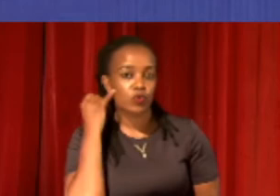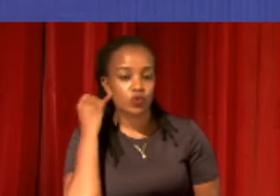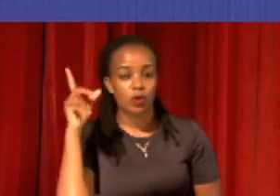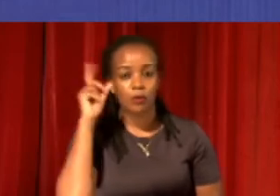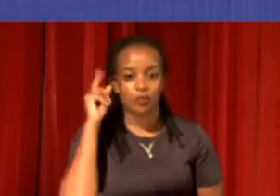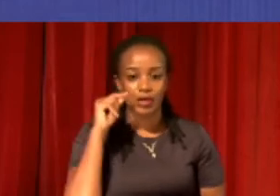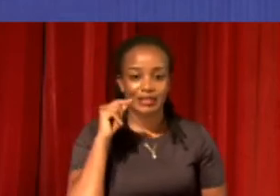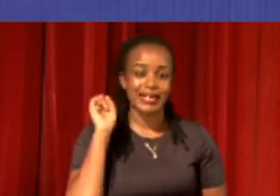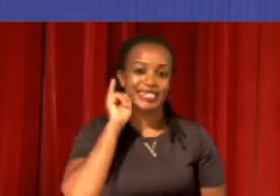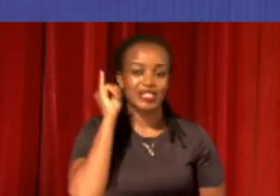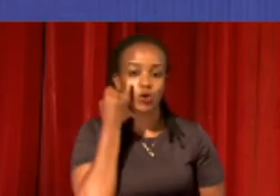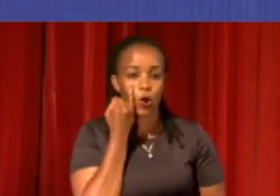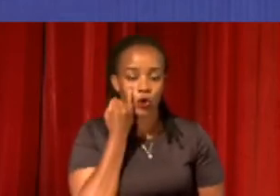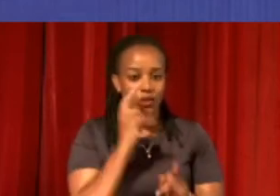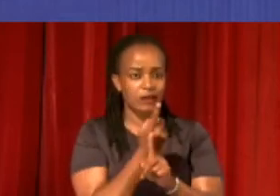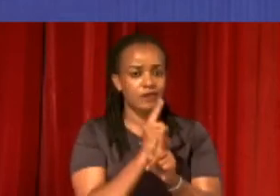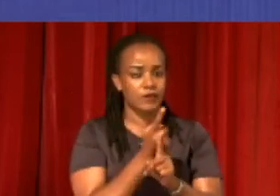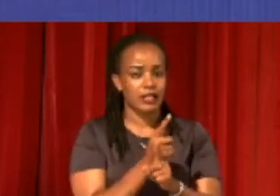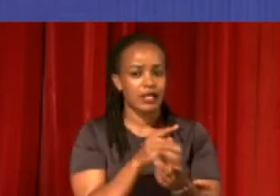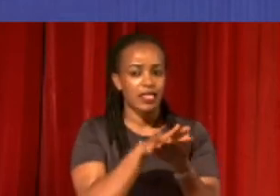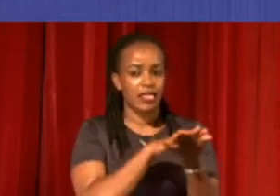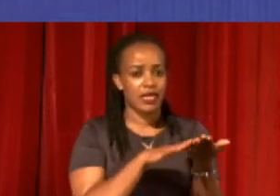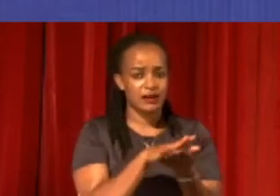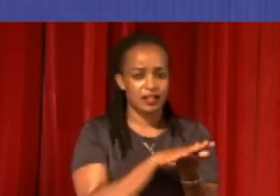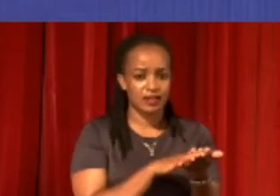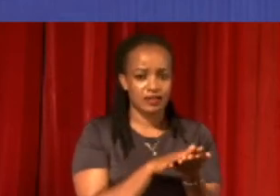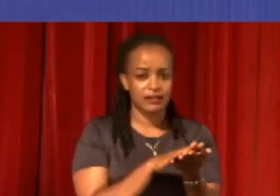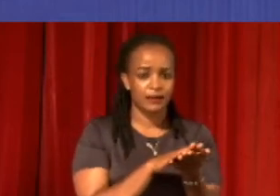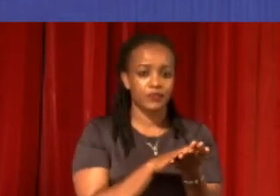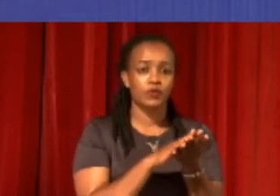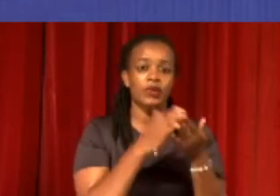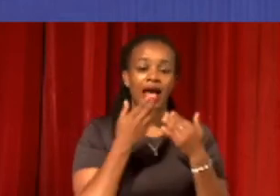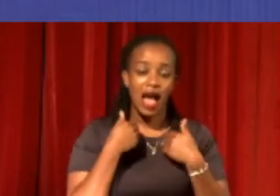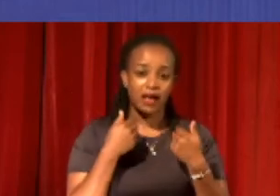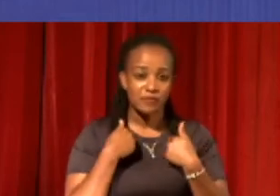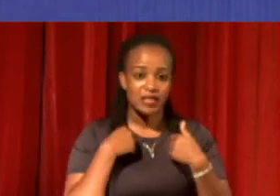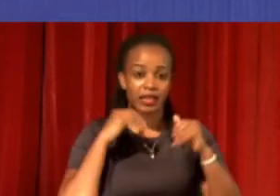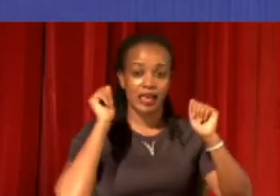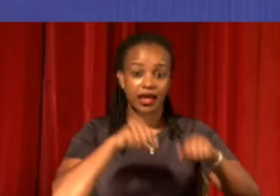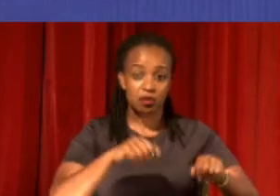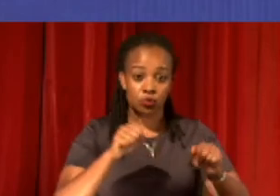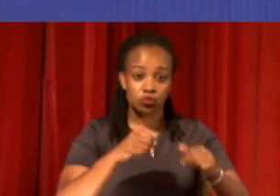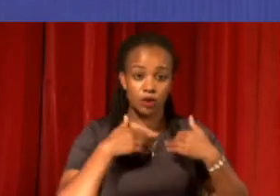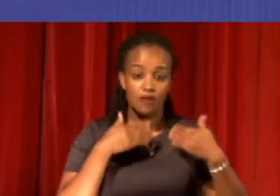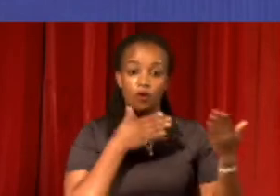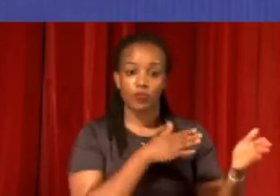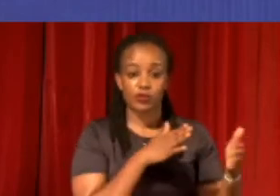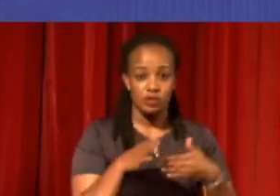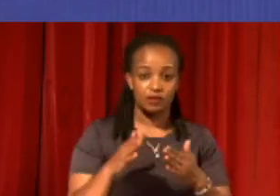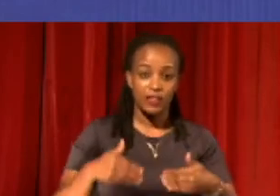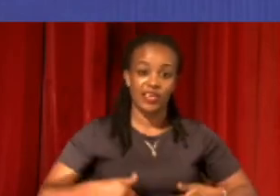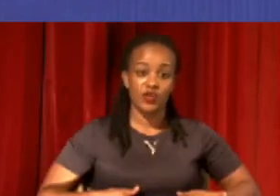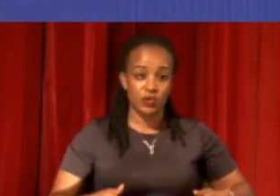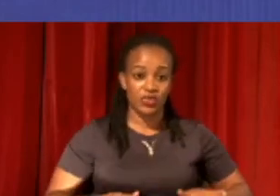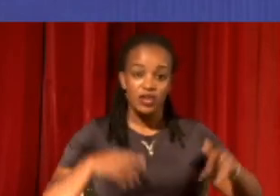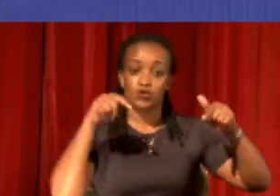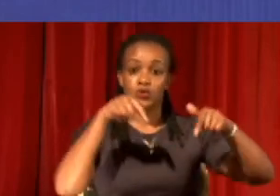for 3-4 weeks training the youth there in music. Mm. We've been able to have great talents coming out of it. Today, some